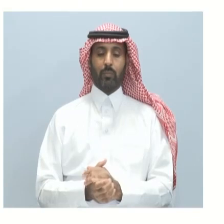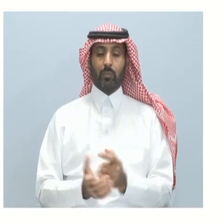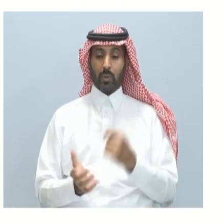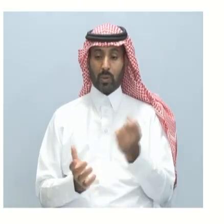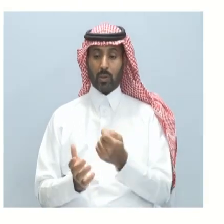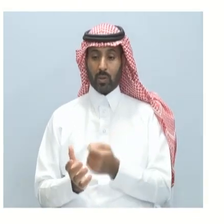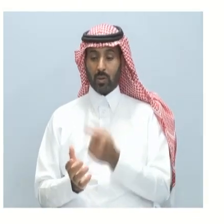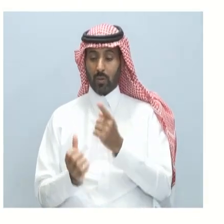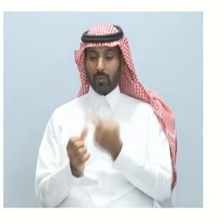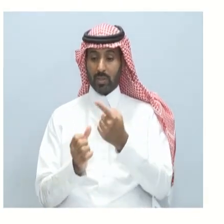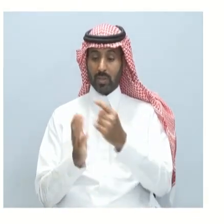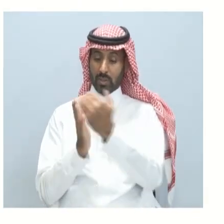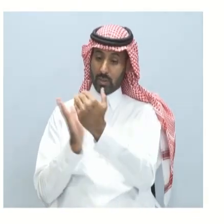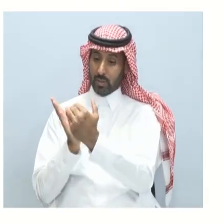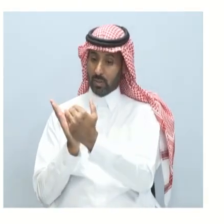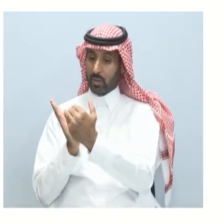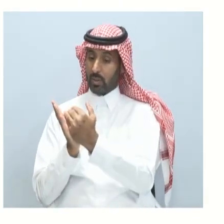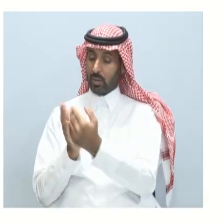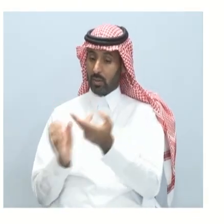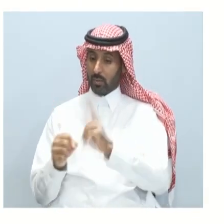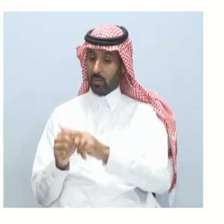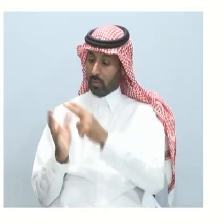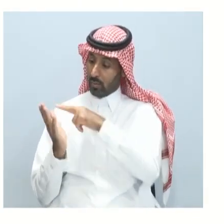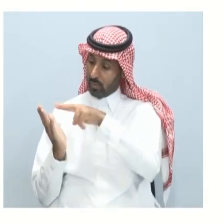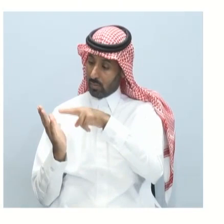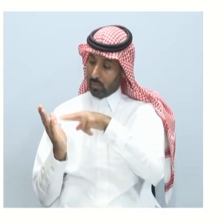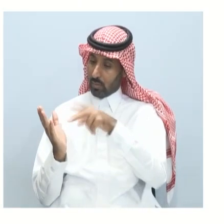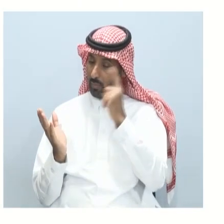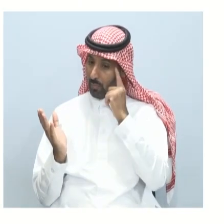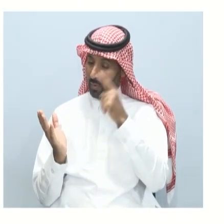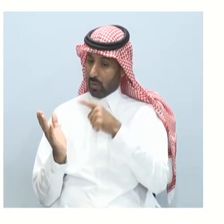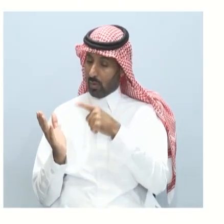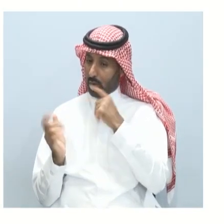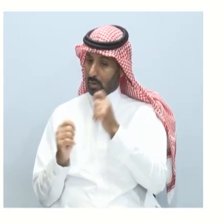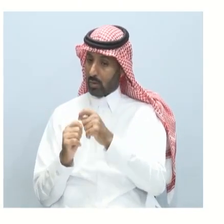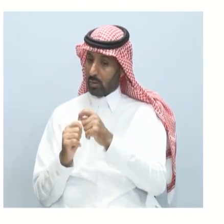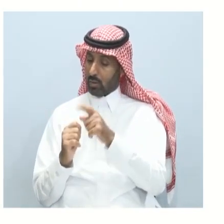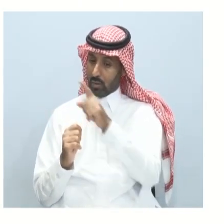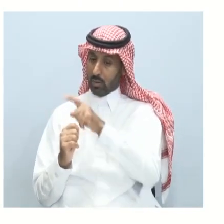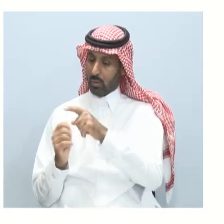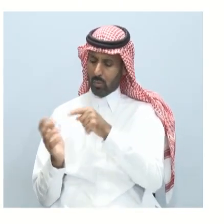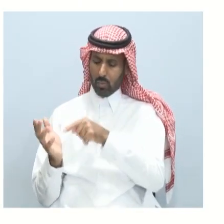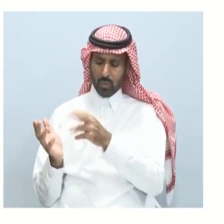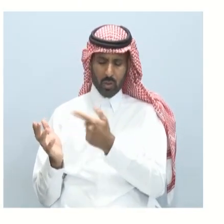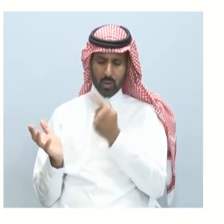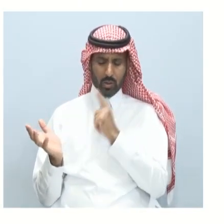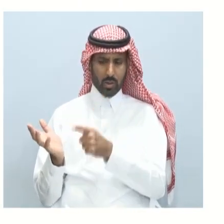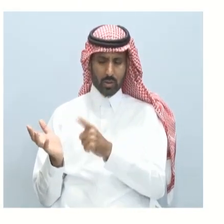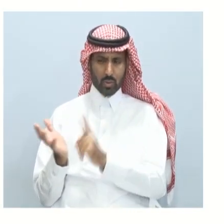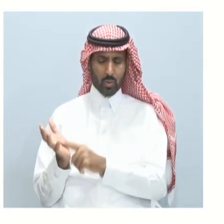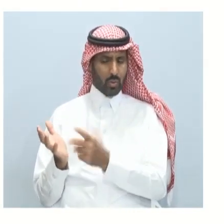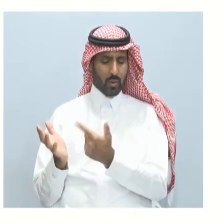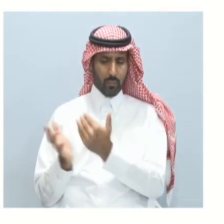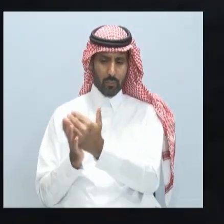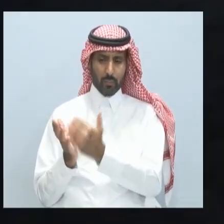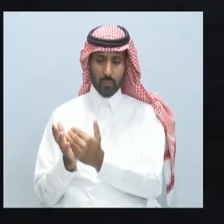Write a first draft, then read it and make corrections or write questions about things you are not sure about. So